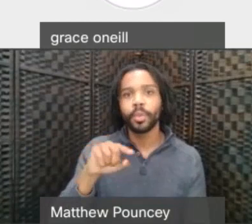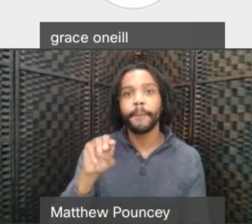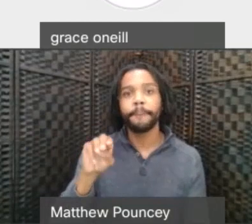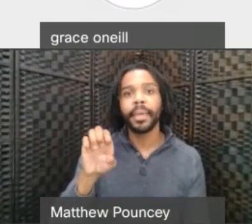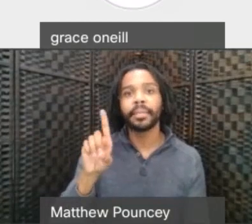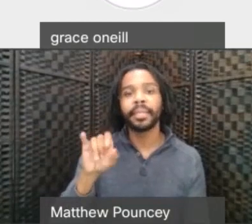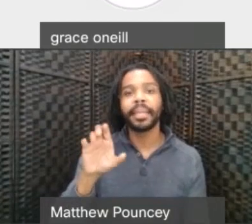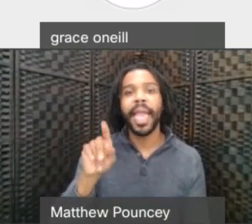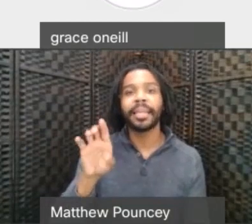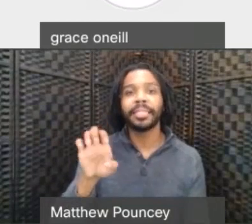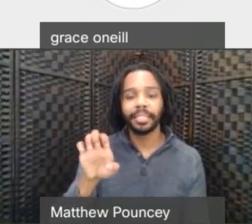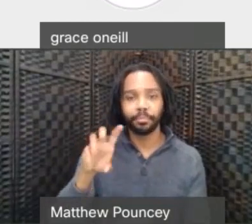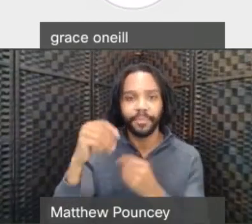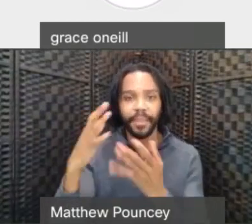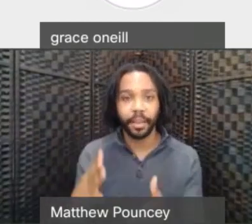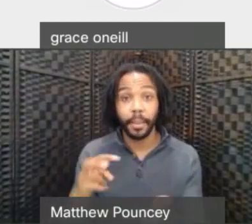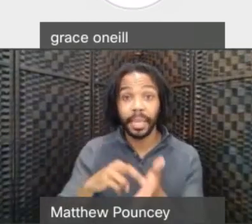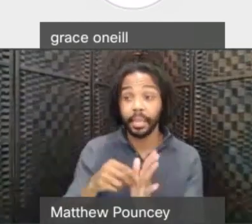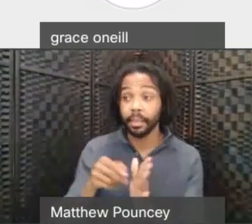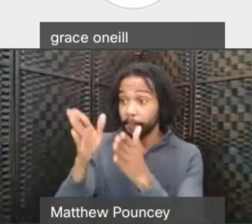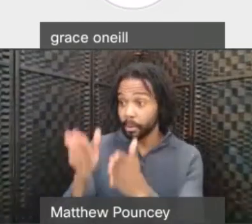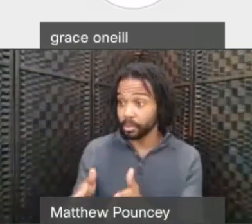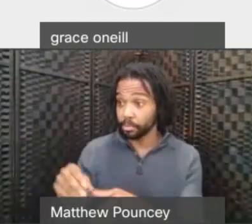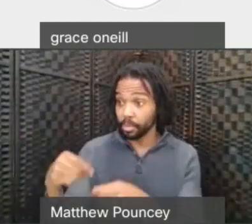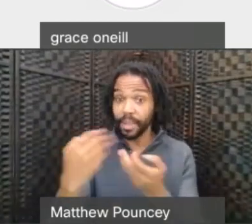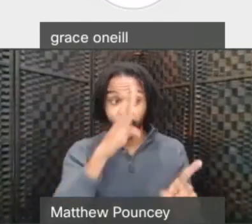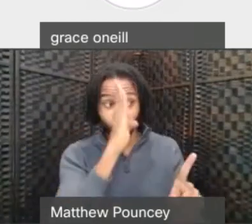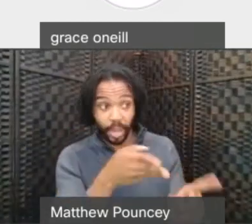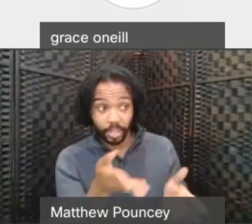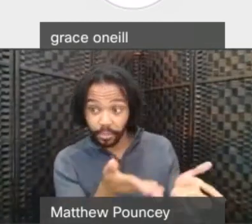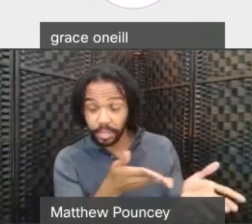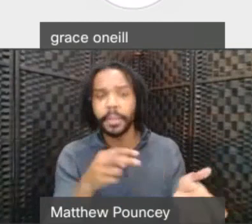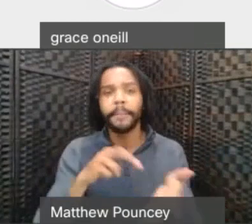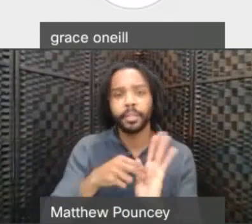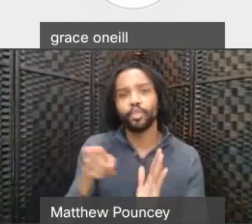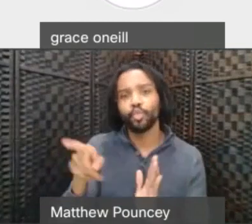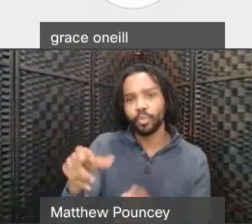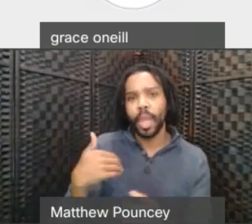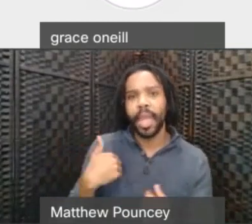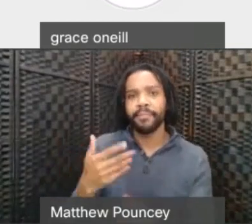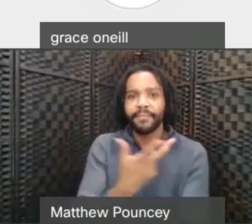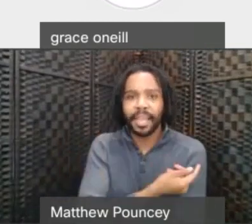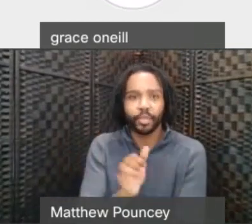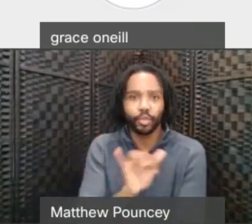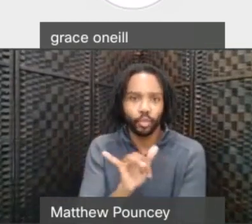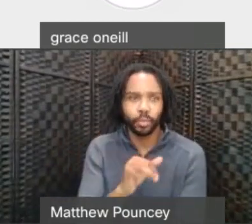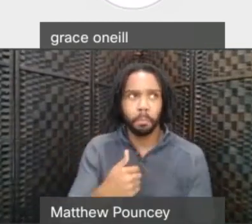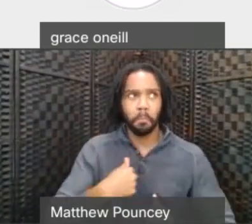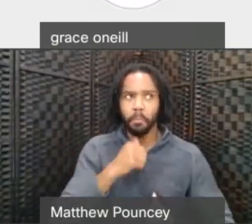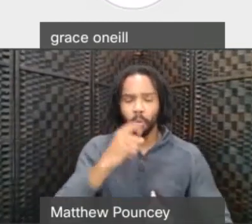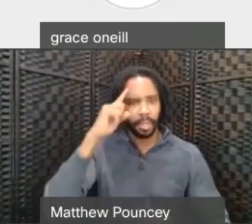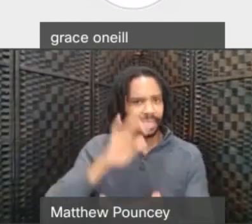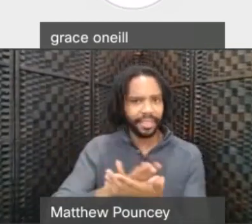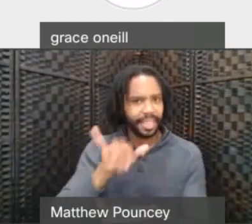direct service also had to be fully vaccinated, and that I don't believe has changed.